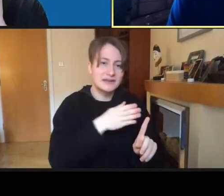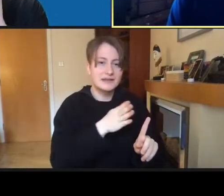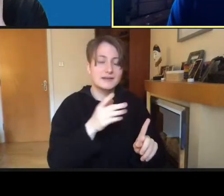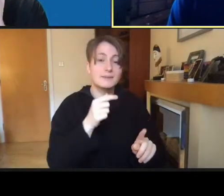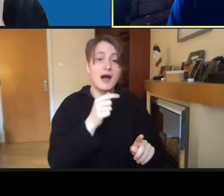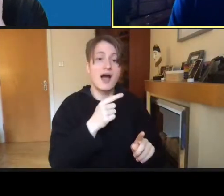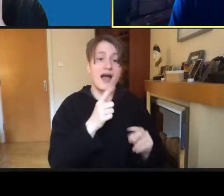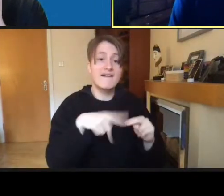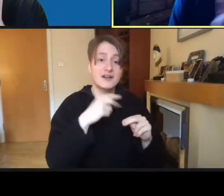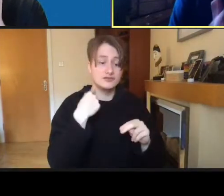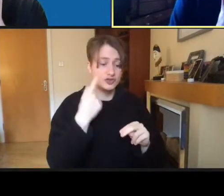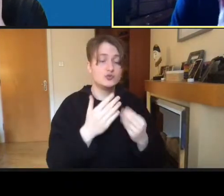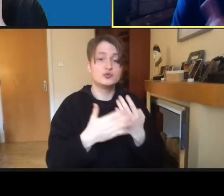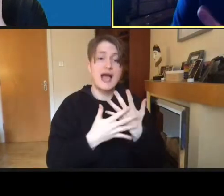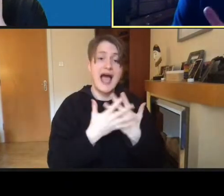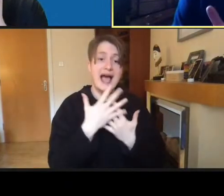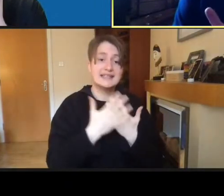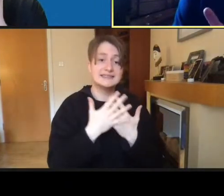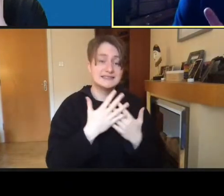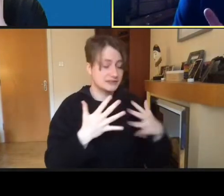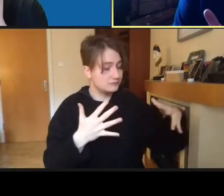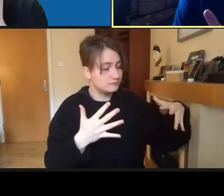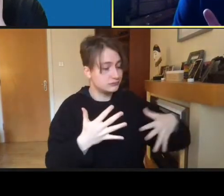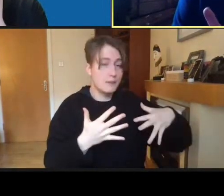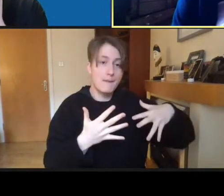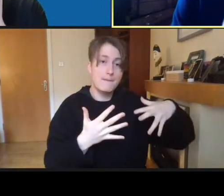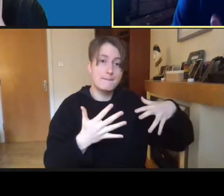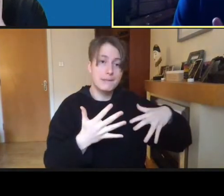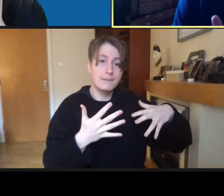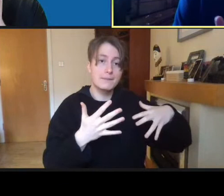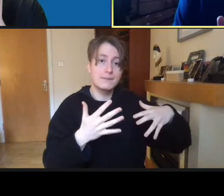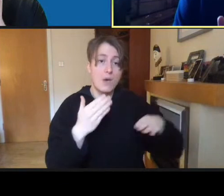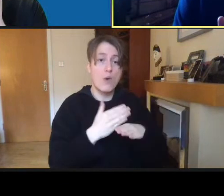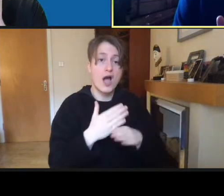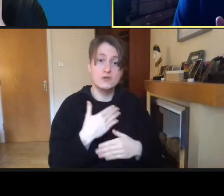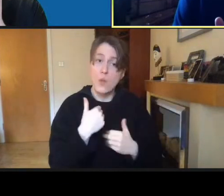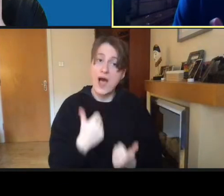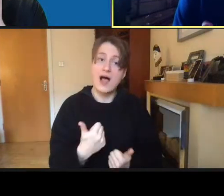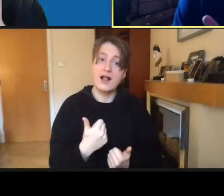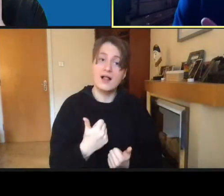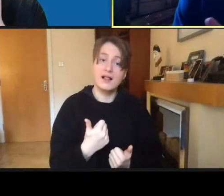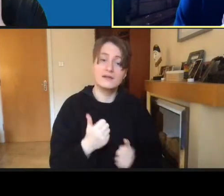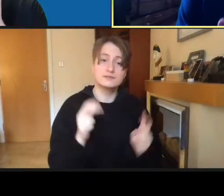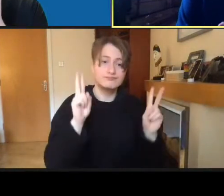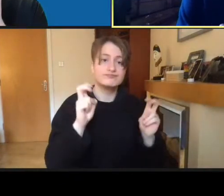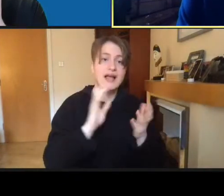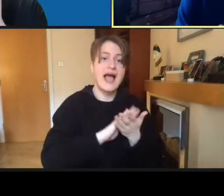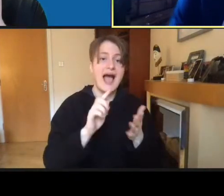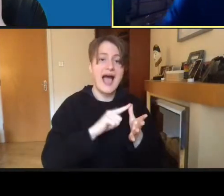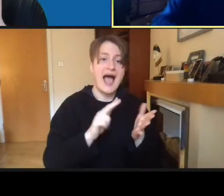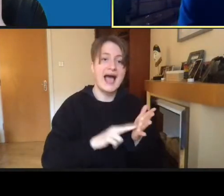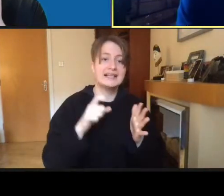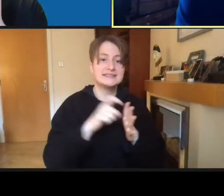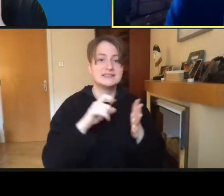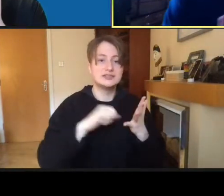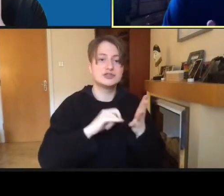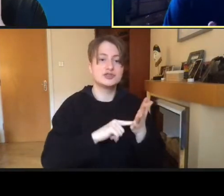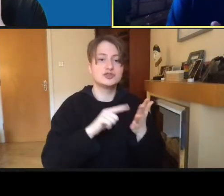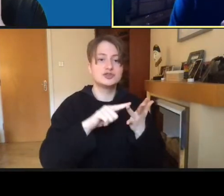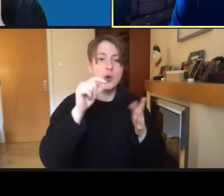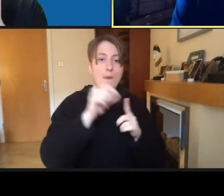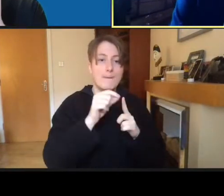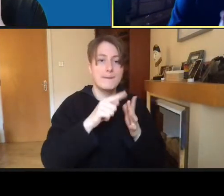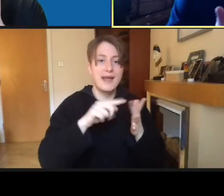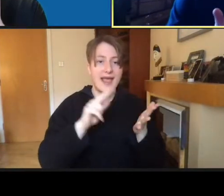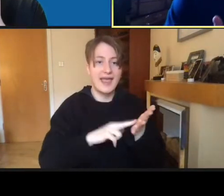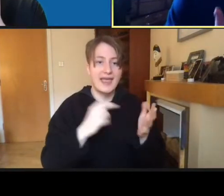well. So apart from that hand stopping effect, you can actually sort of do a halfway